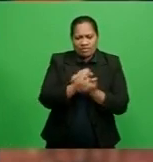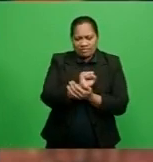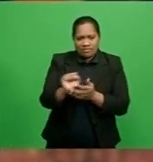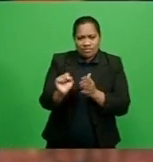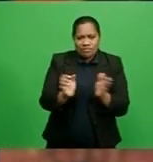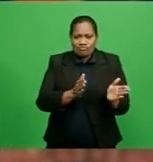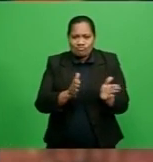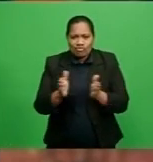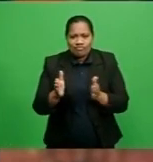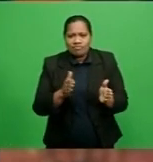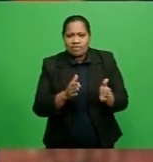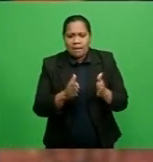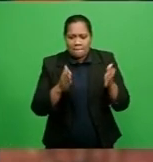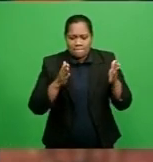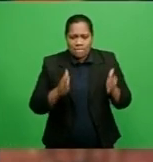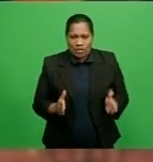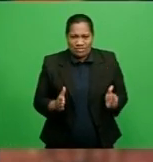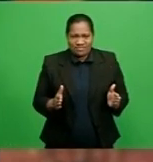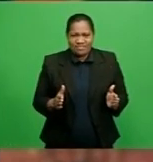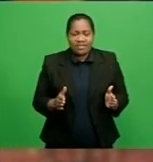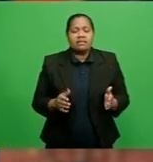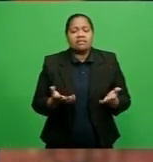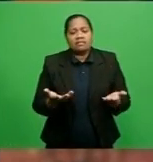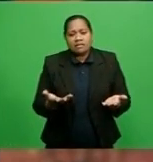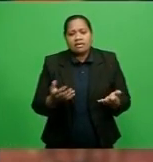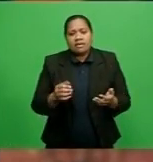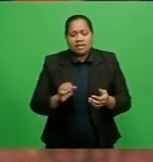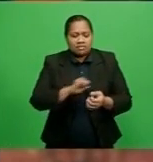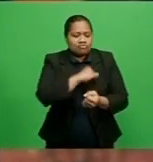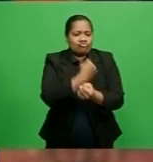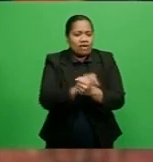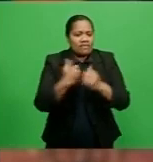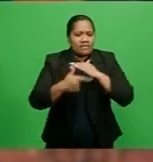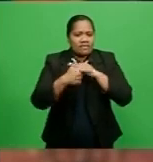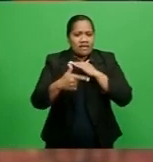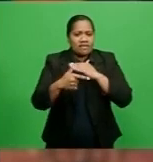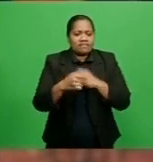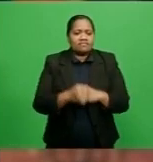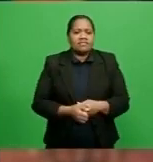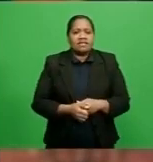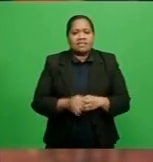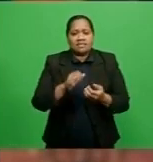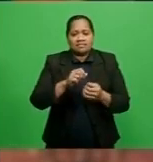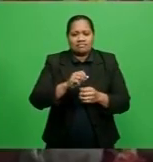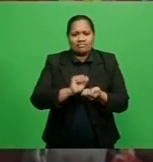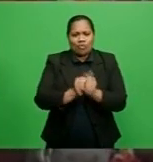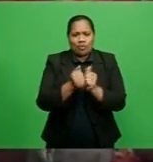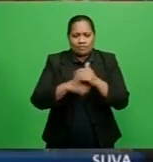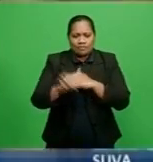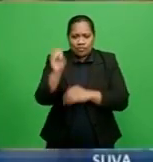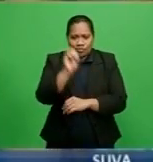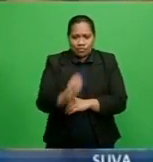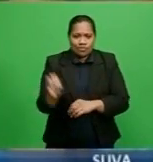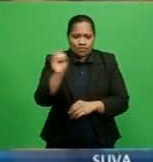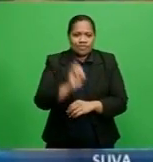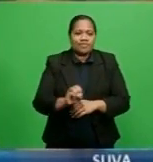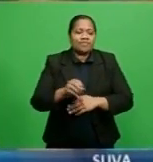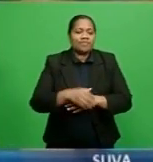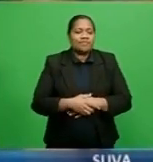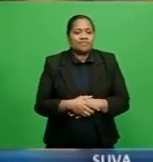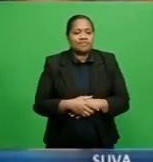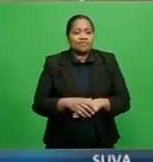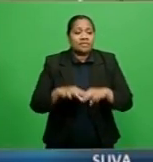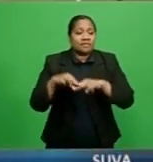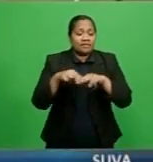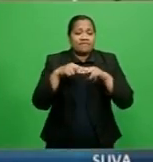body composition and strength level ahead of the Pacific Nations Cup in October. Caroline Itavi has more. Fiji